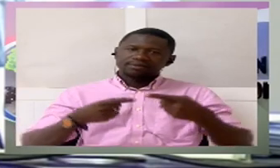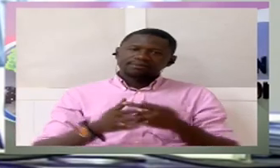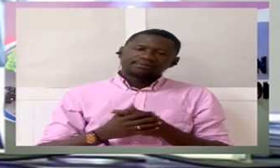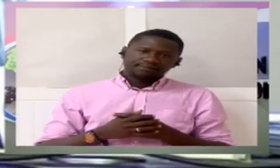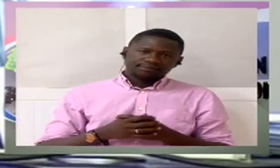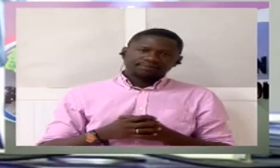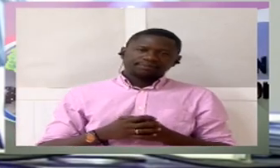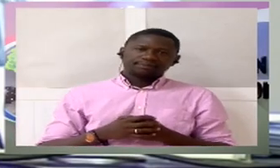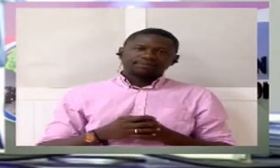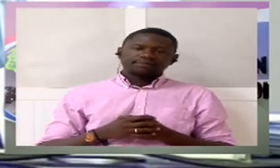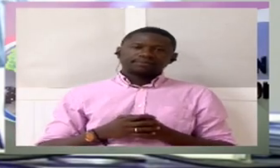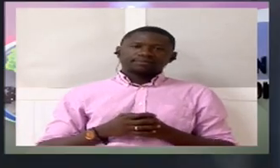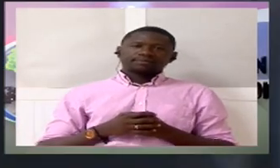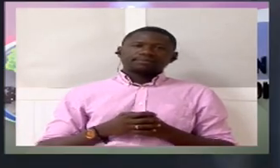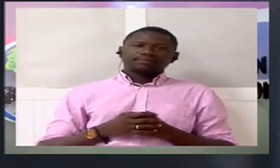damutata sai munena take